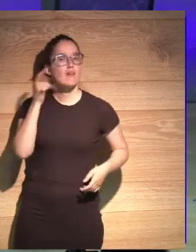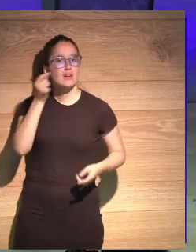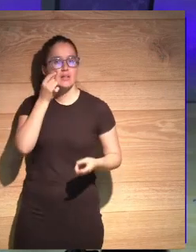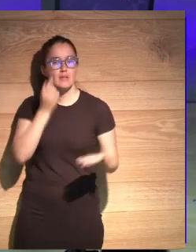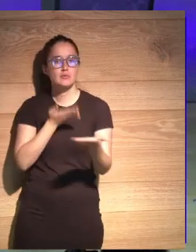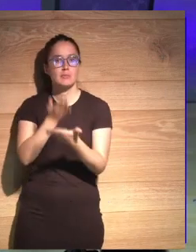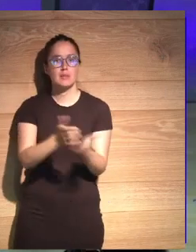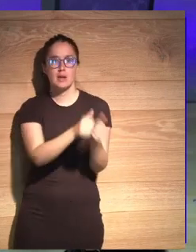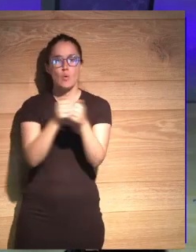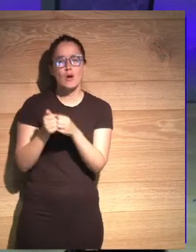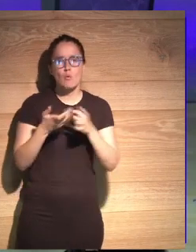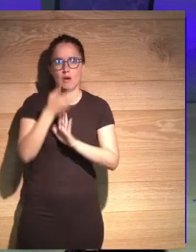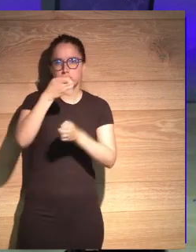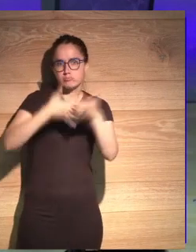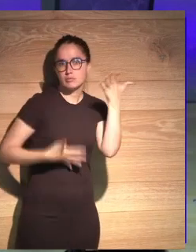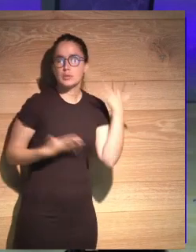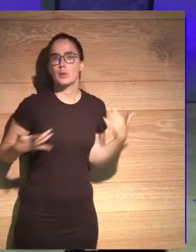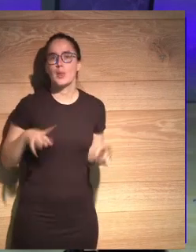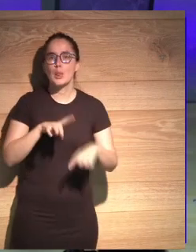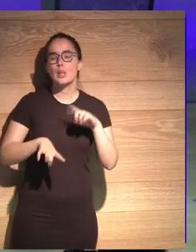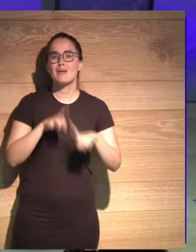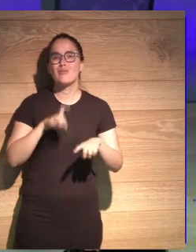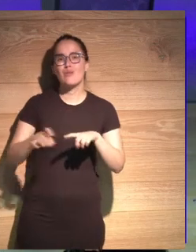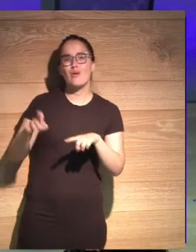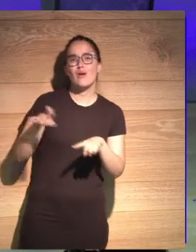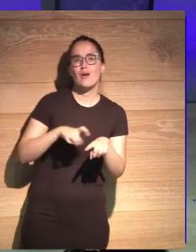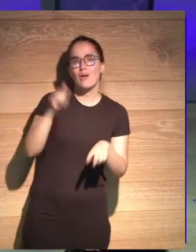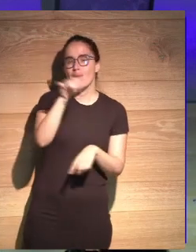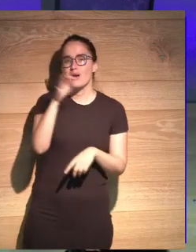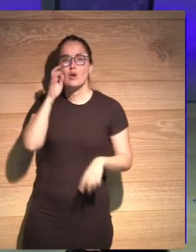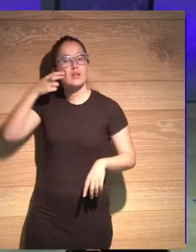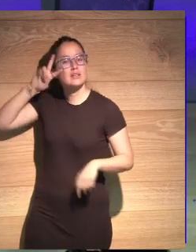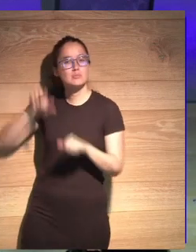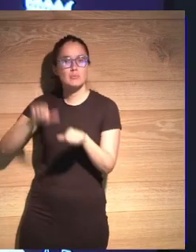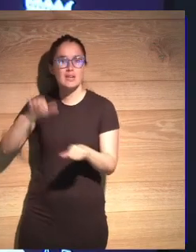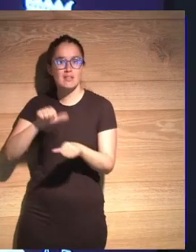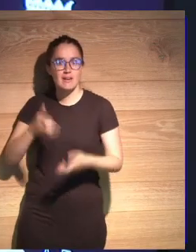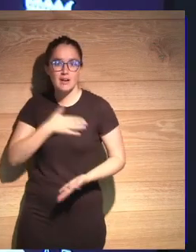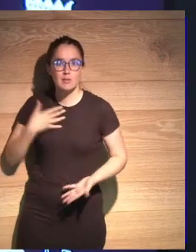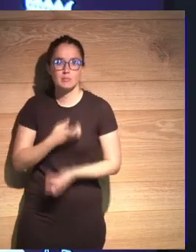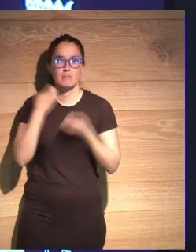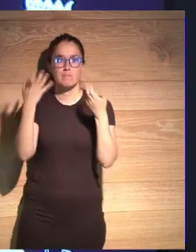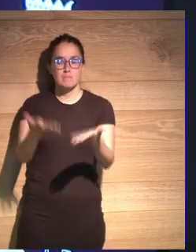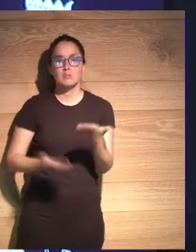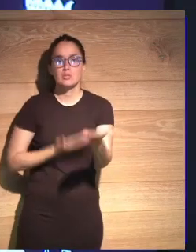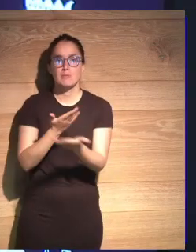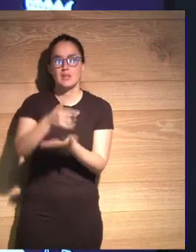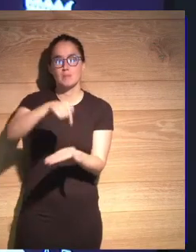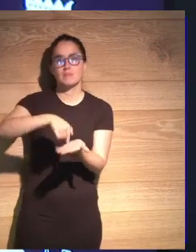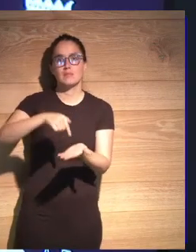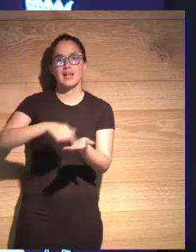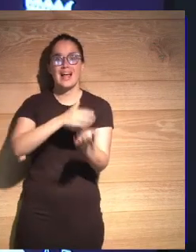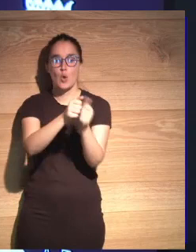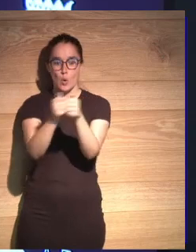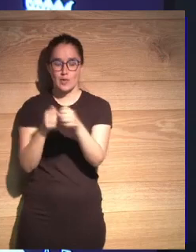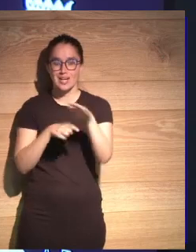the user skills, so what the skills players need. So depending on the game, on the